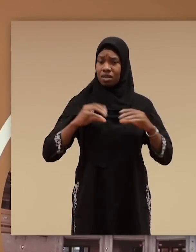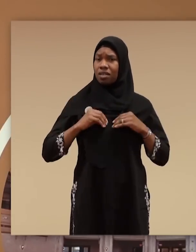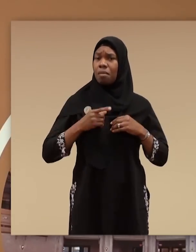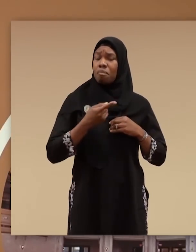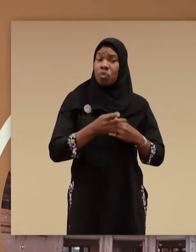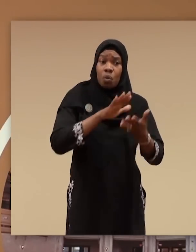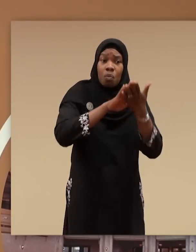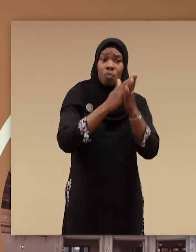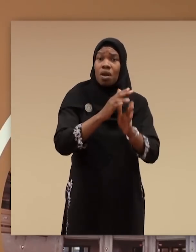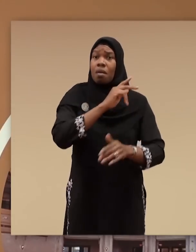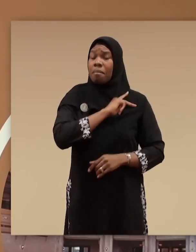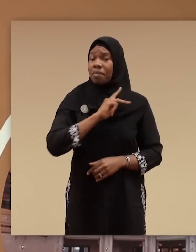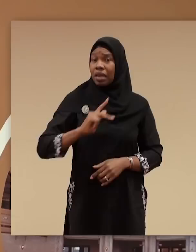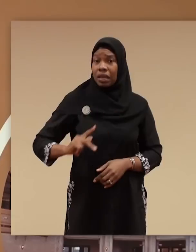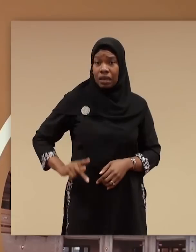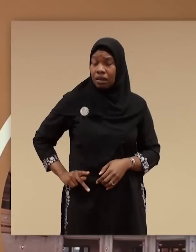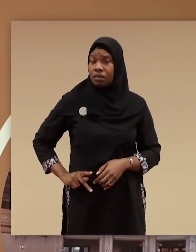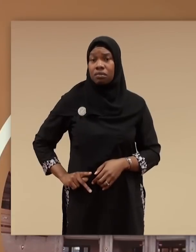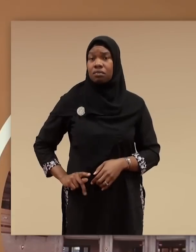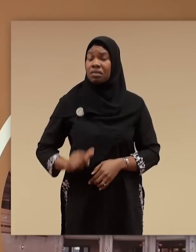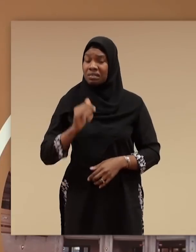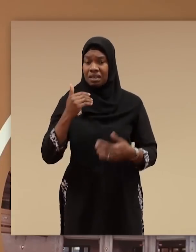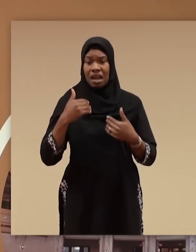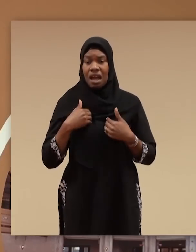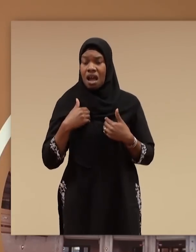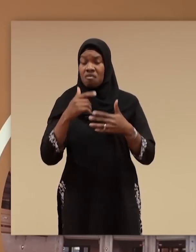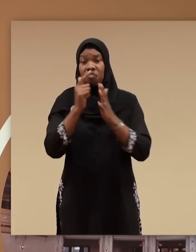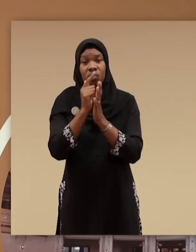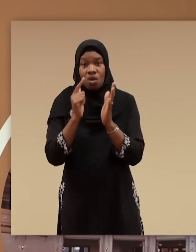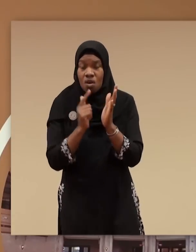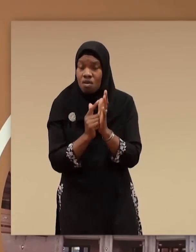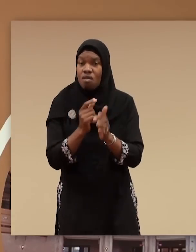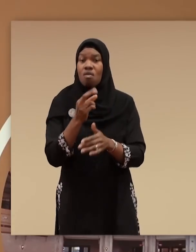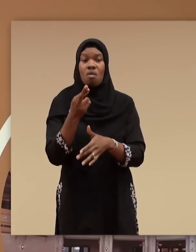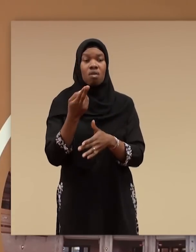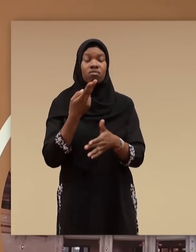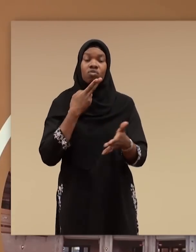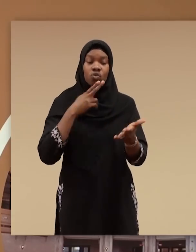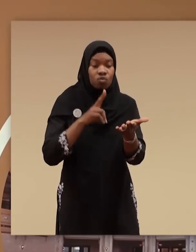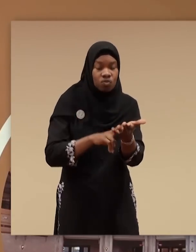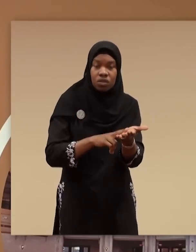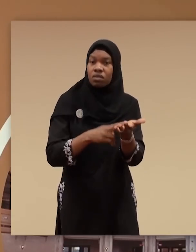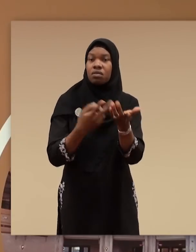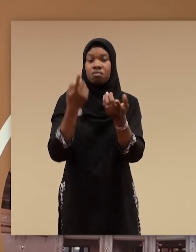any law, any treaty, any judgment without your signature.